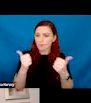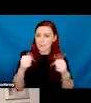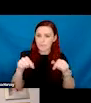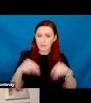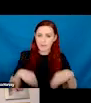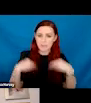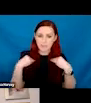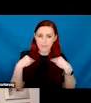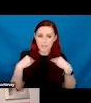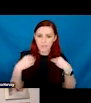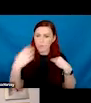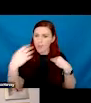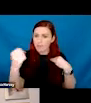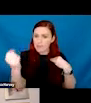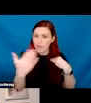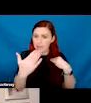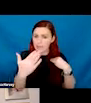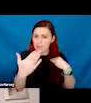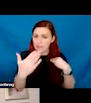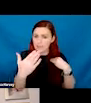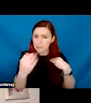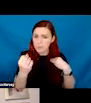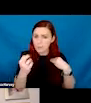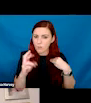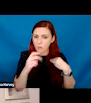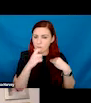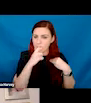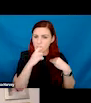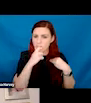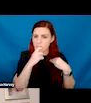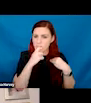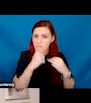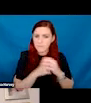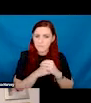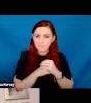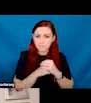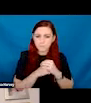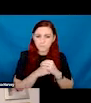We have my slides, so I just get working ahead.